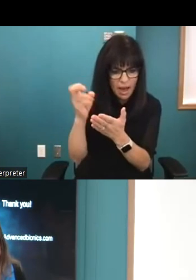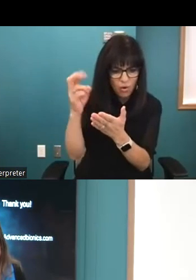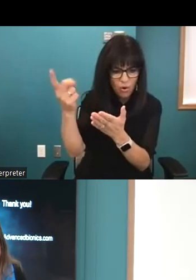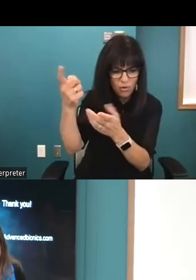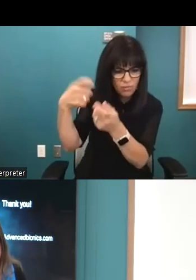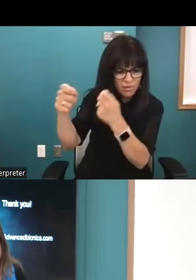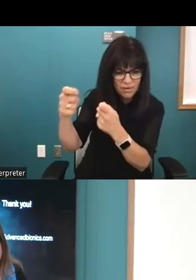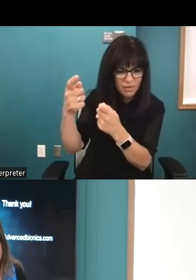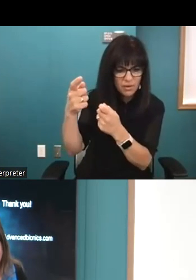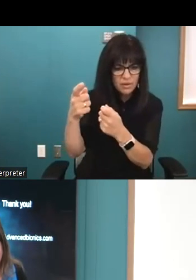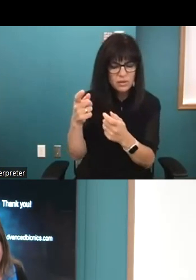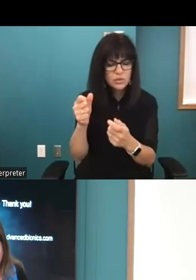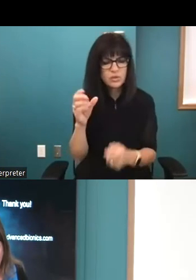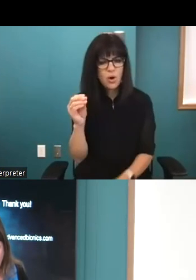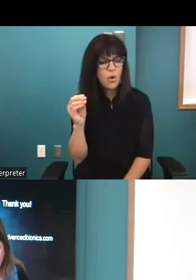Is there a way